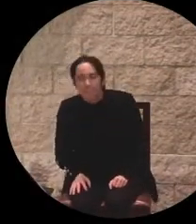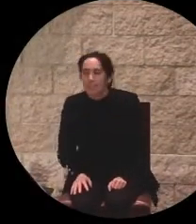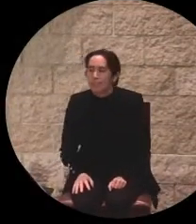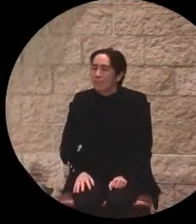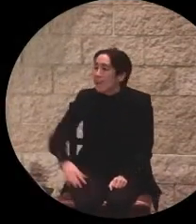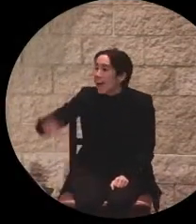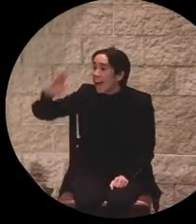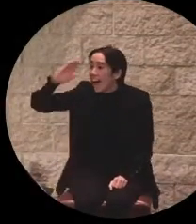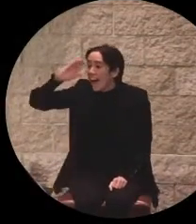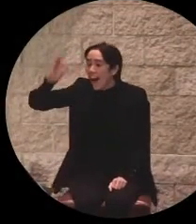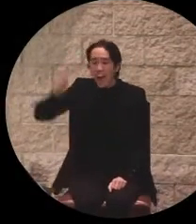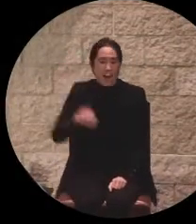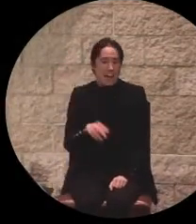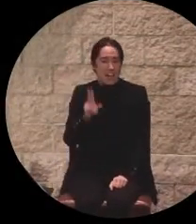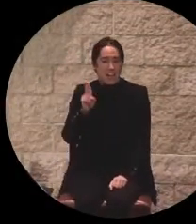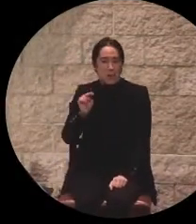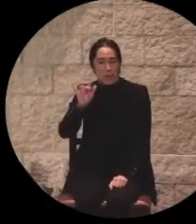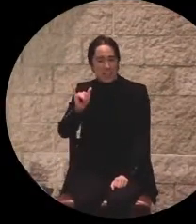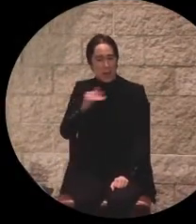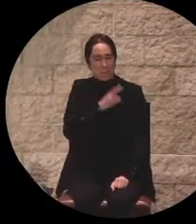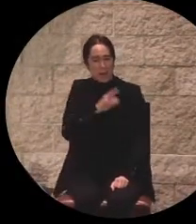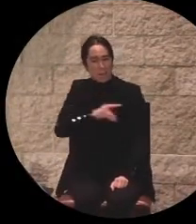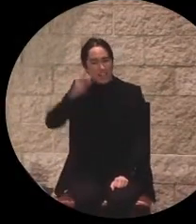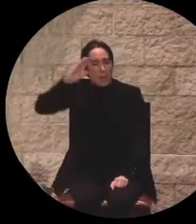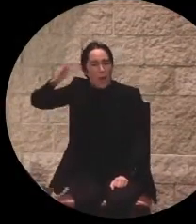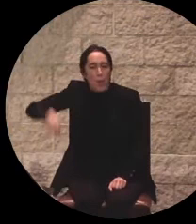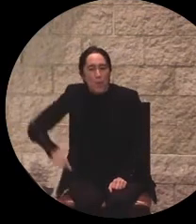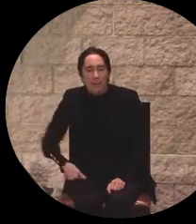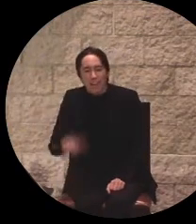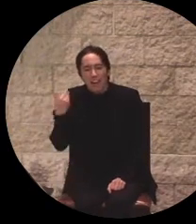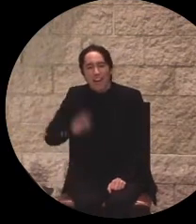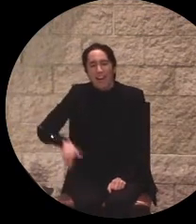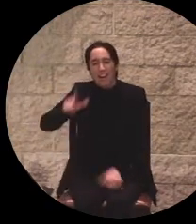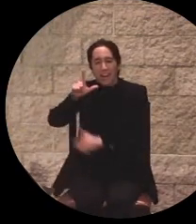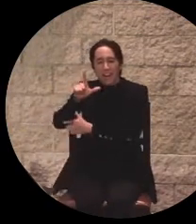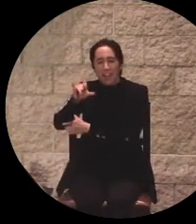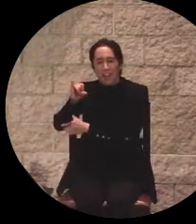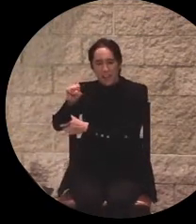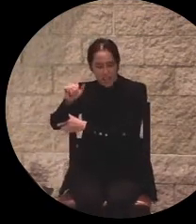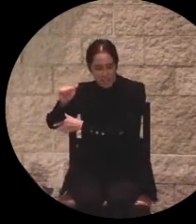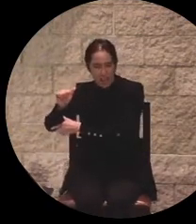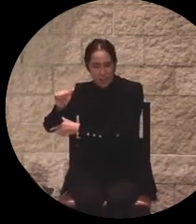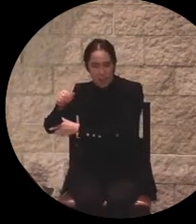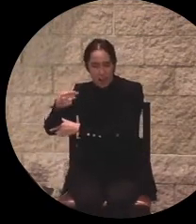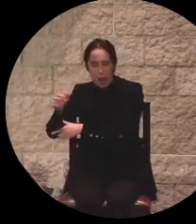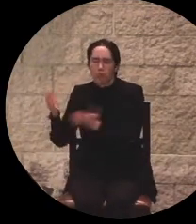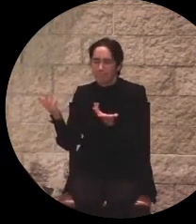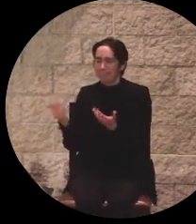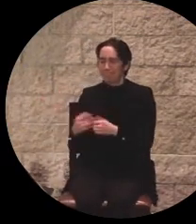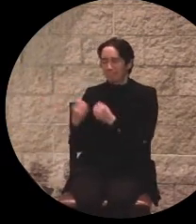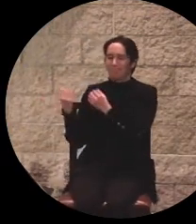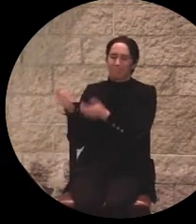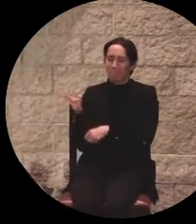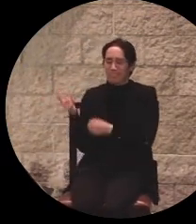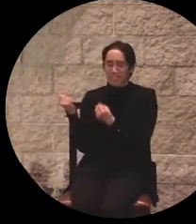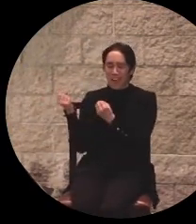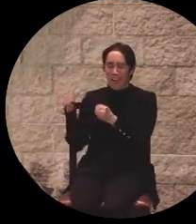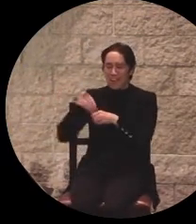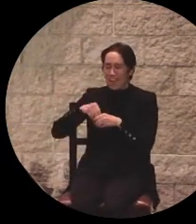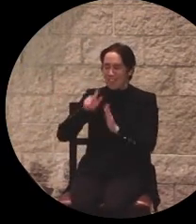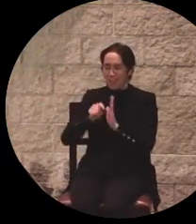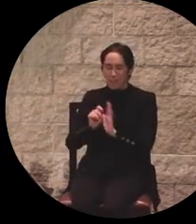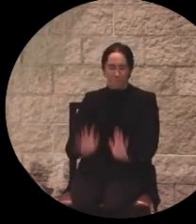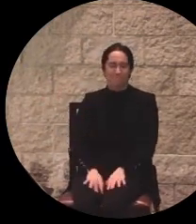Hi, Unity Minneapolis. My name is Lisa Harper. My name sign is like this because of my